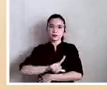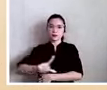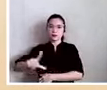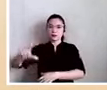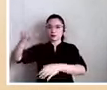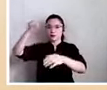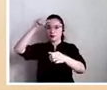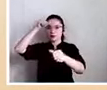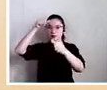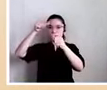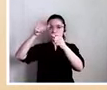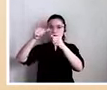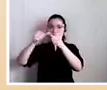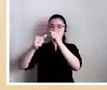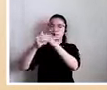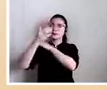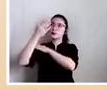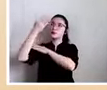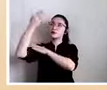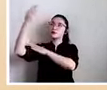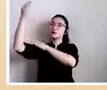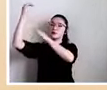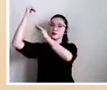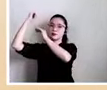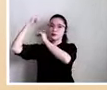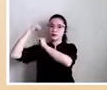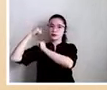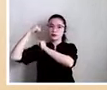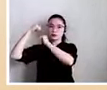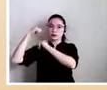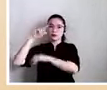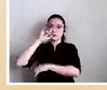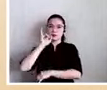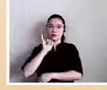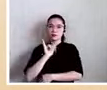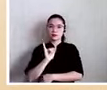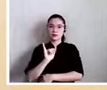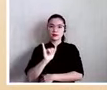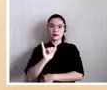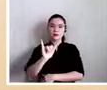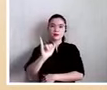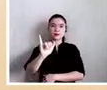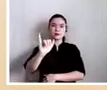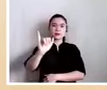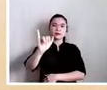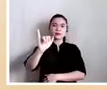covenant forever. The Lord will